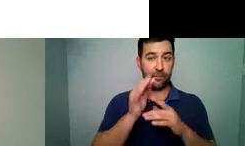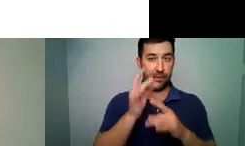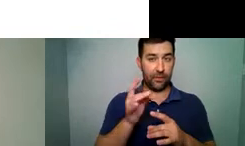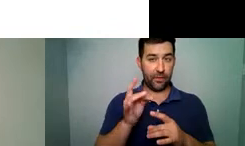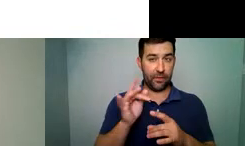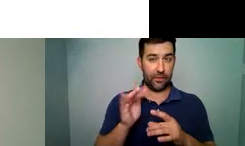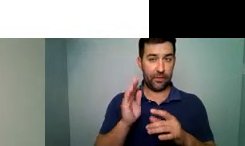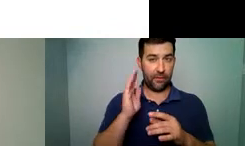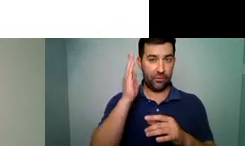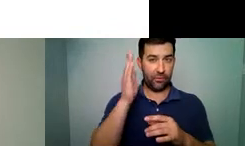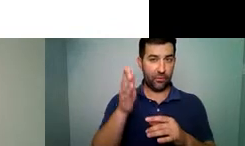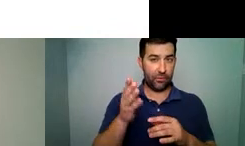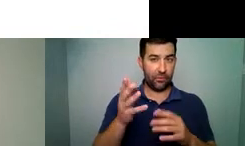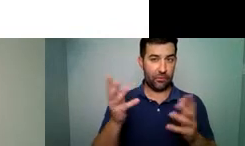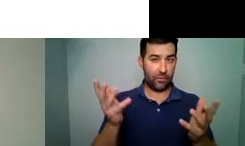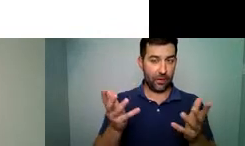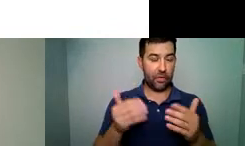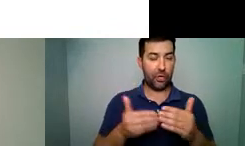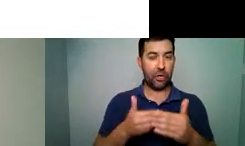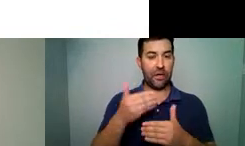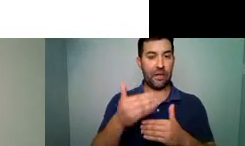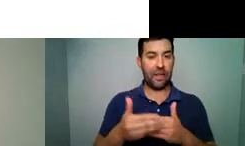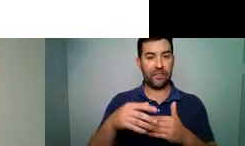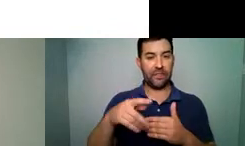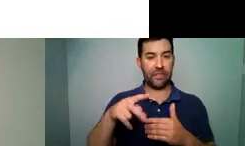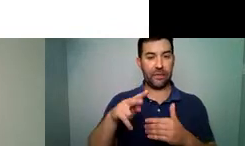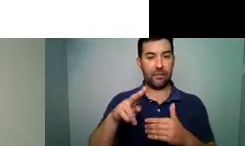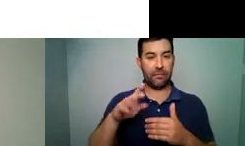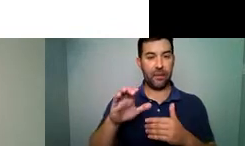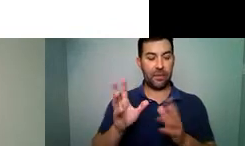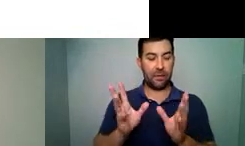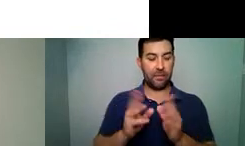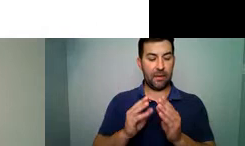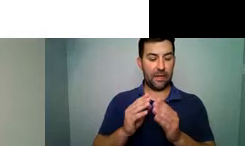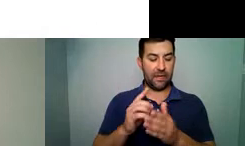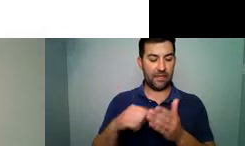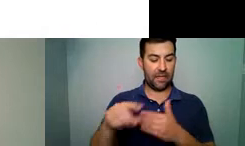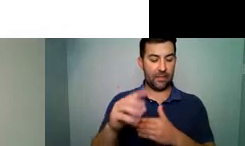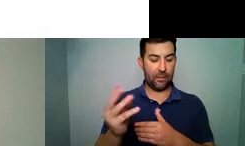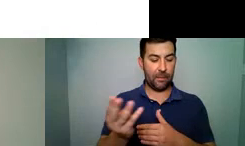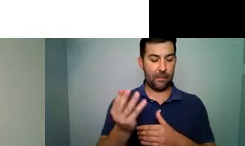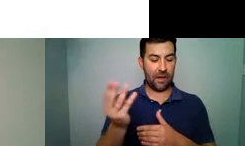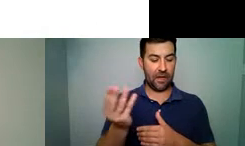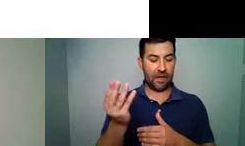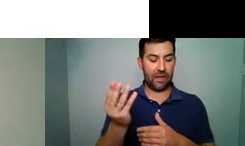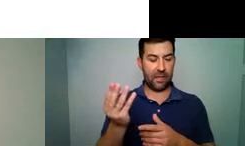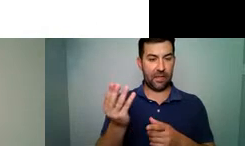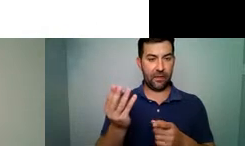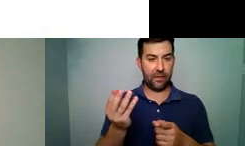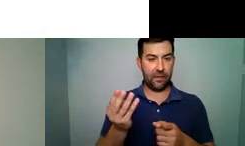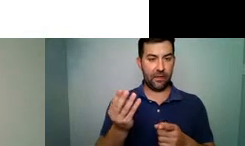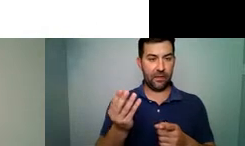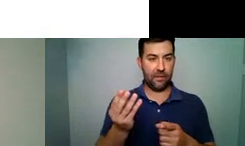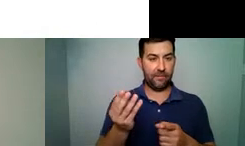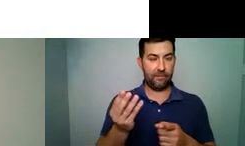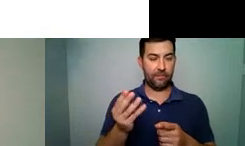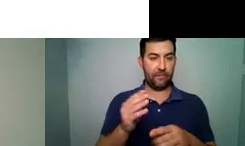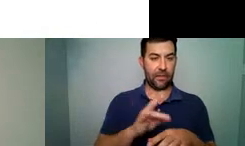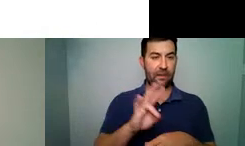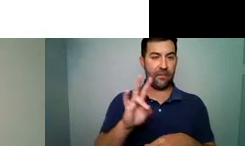could be, our next public hearing on Dormont's zoning code is next Monday at 7 o'clock on